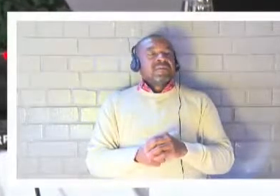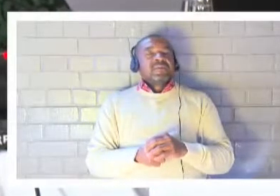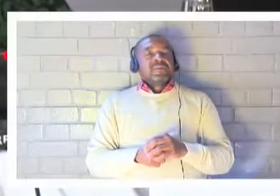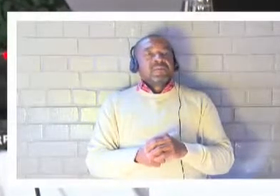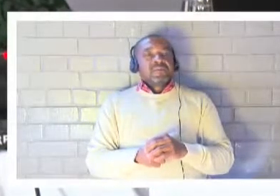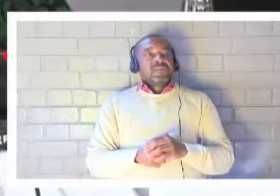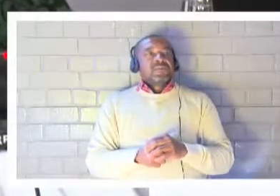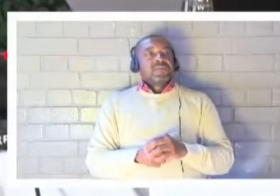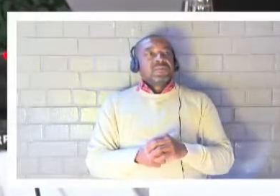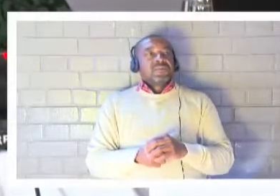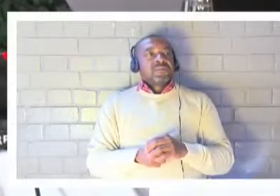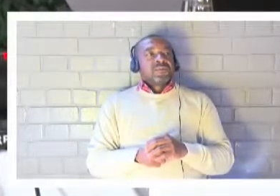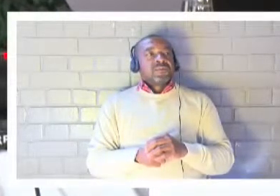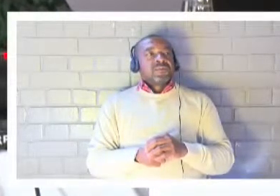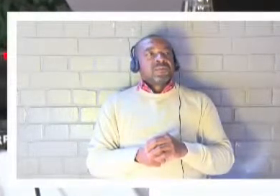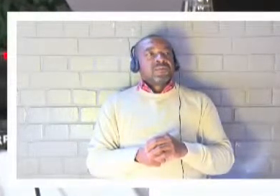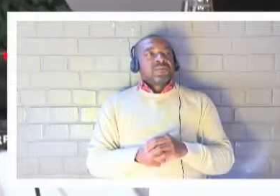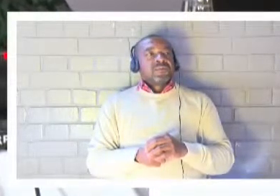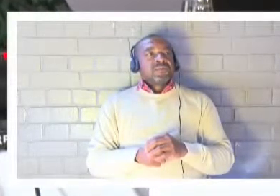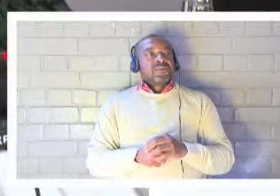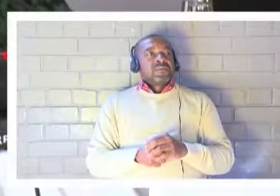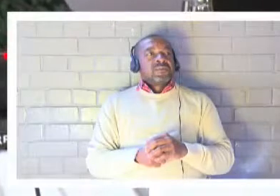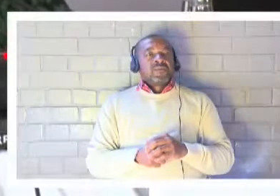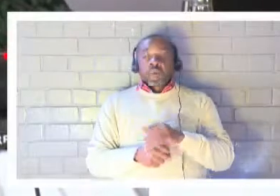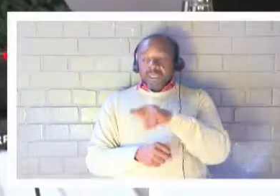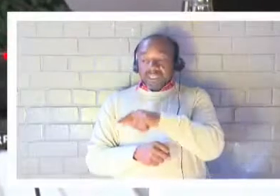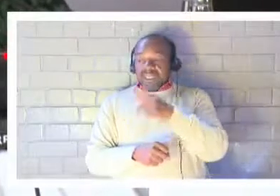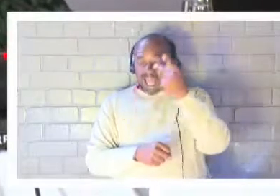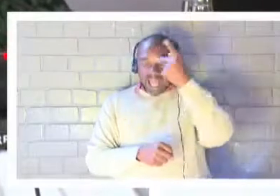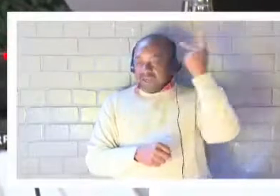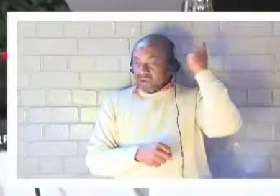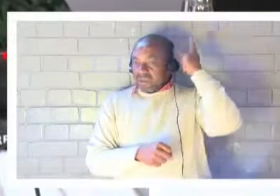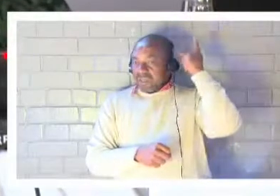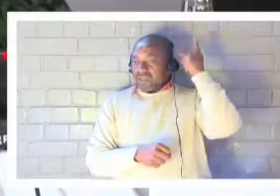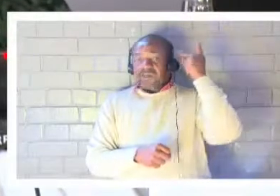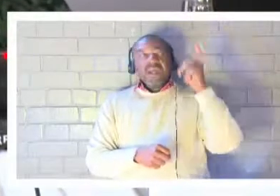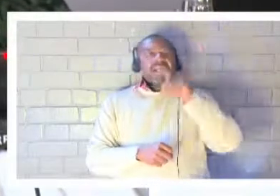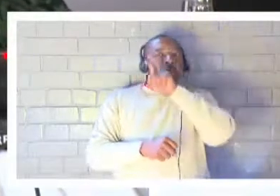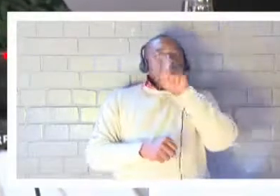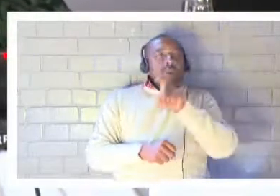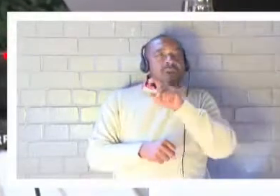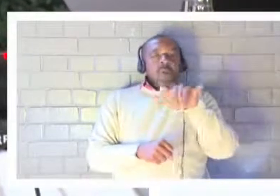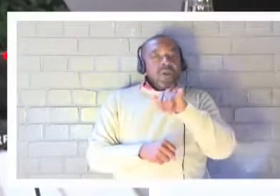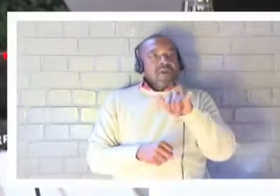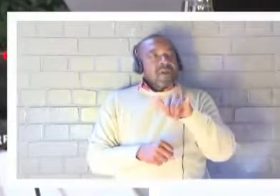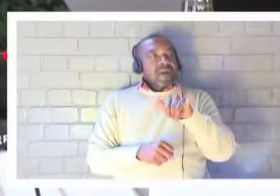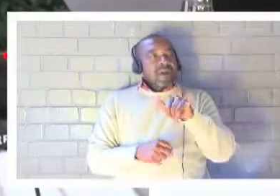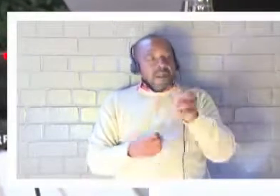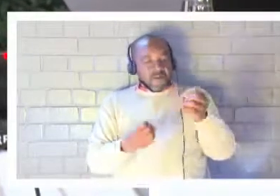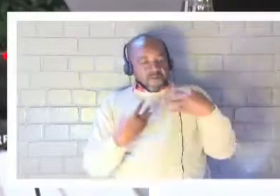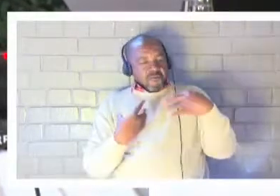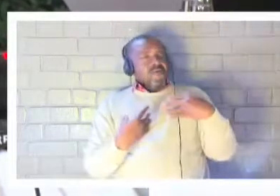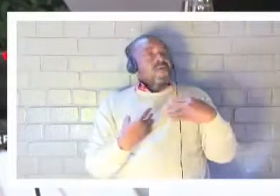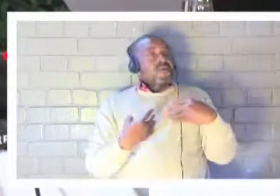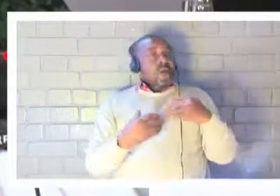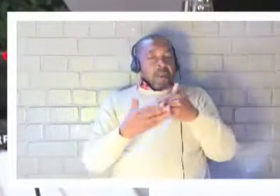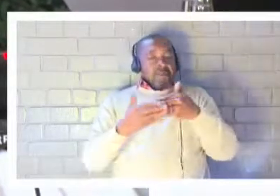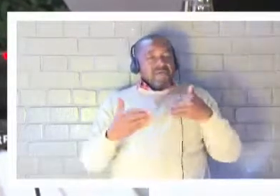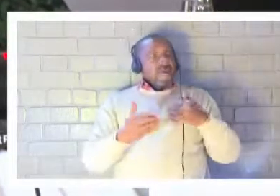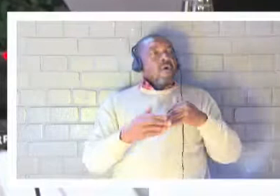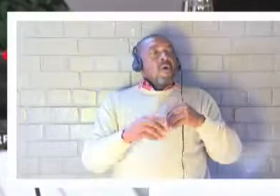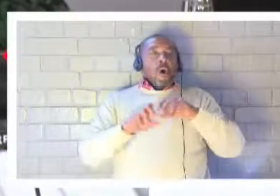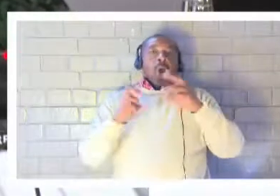that. With that acknowledgement, the question that was put before everybody was to